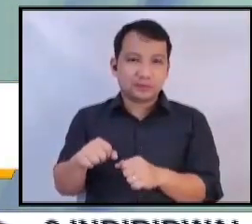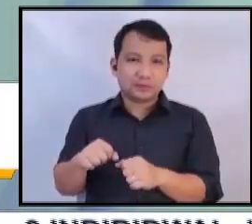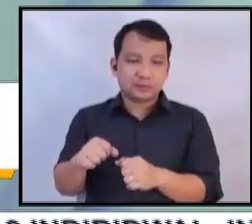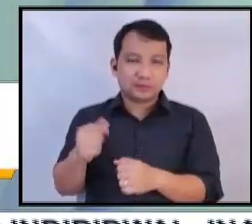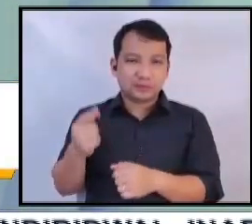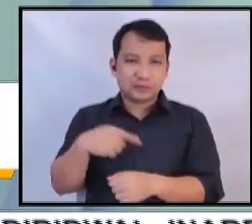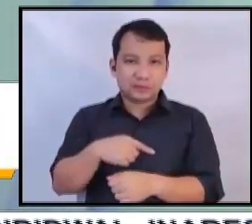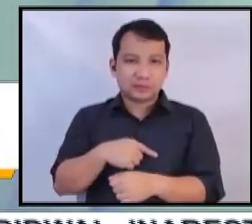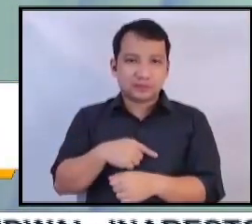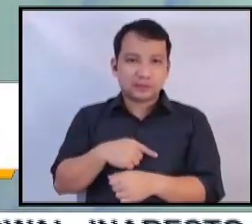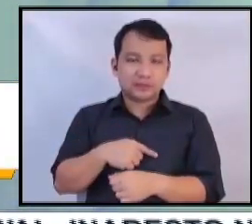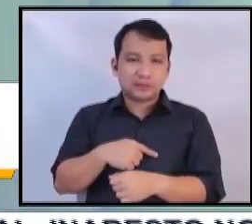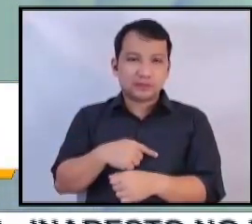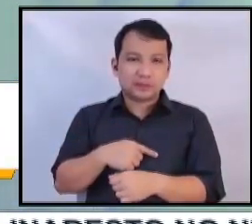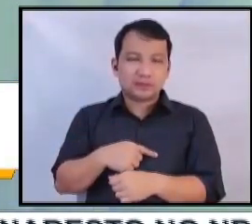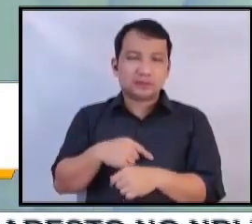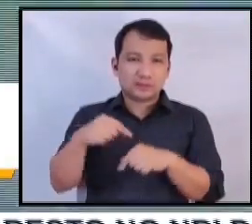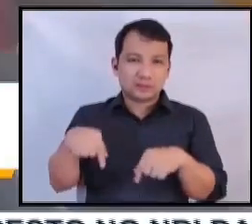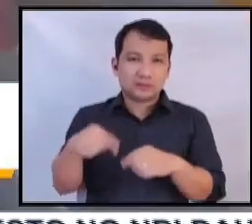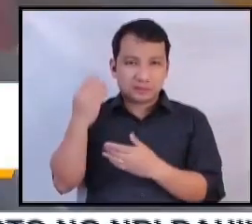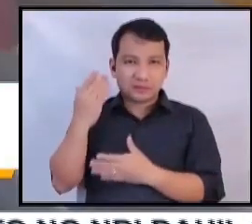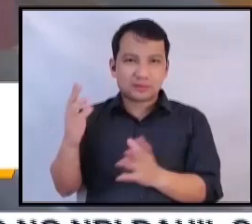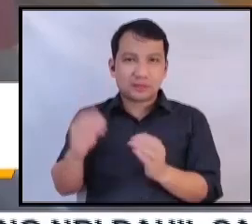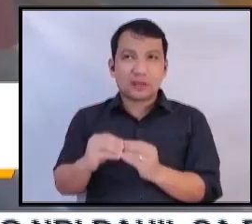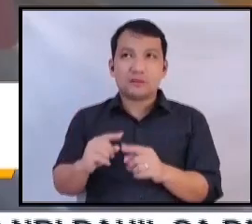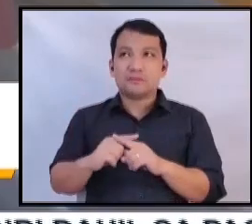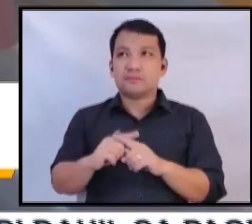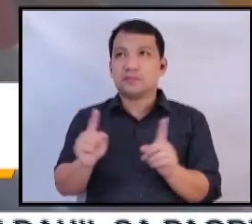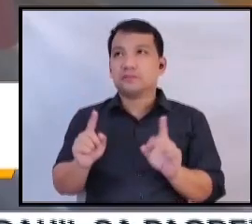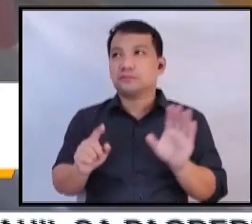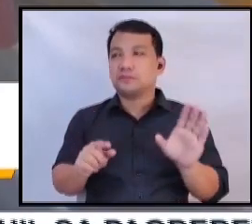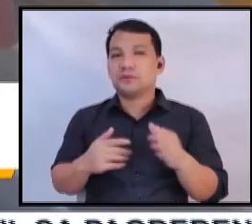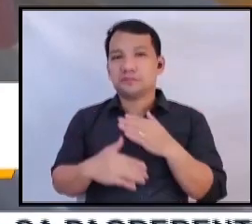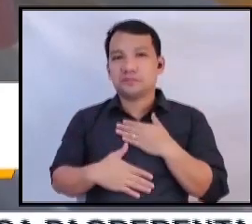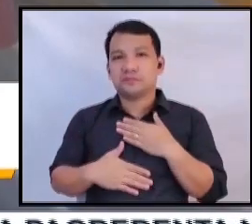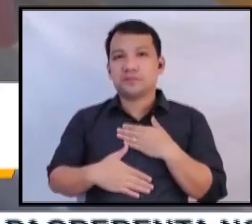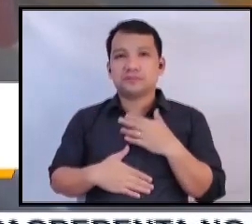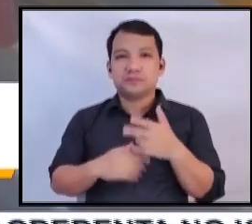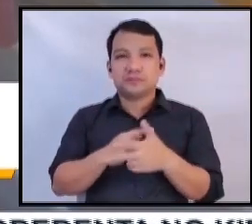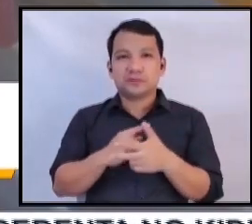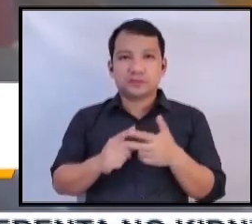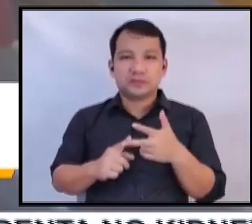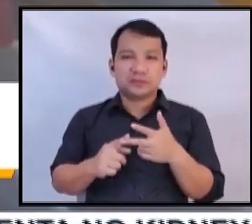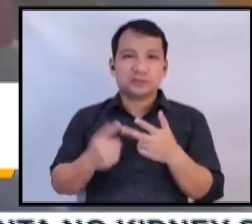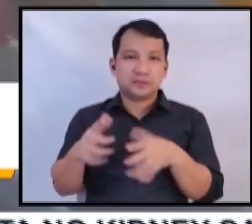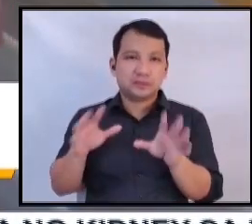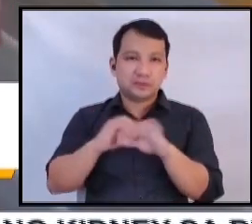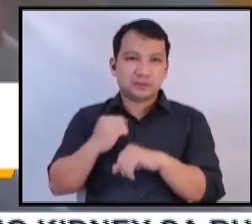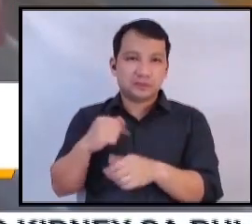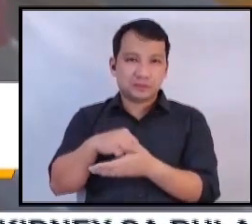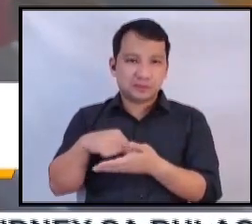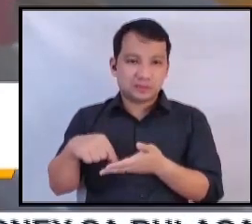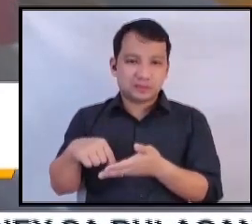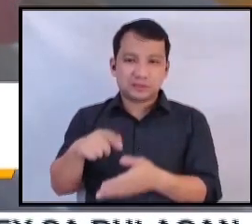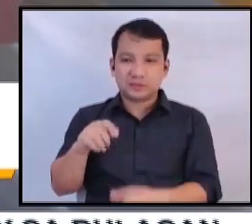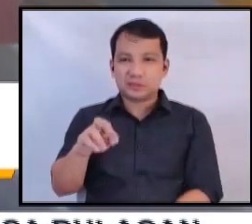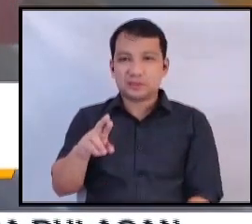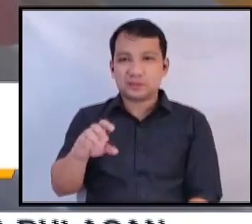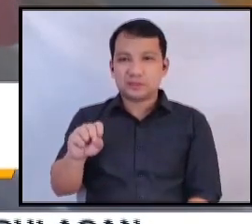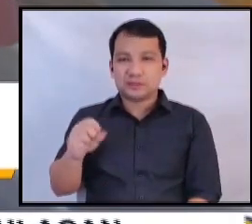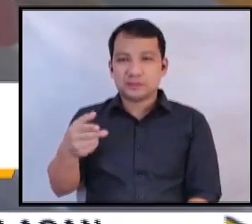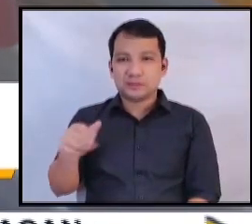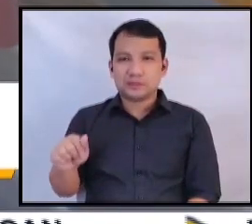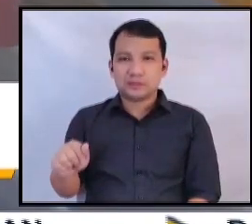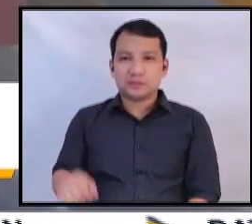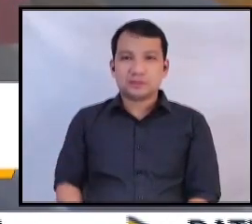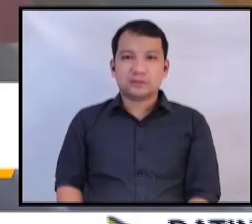and everything. Yes. Yeah. But I was glad we got to reset over the weekend. Si Dr. Trisha. So yeah,